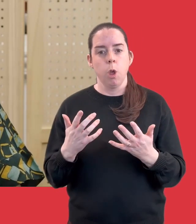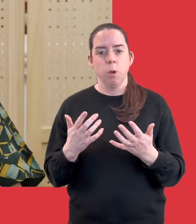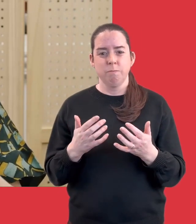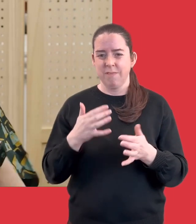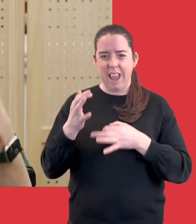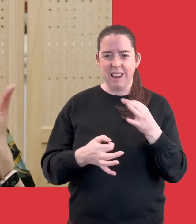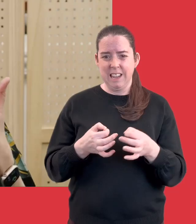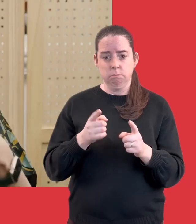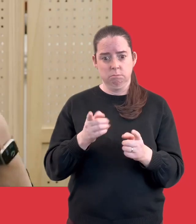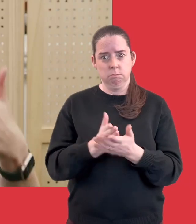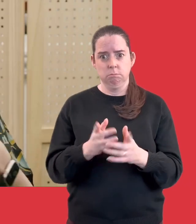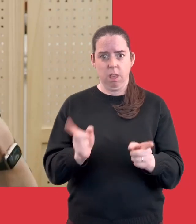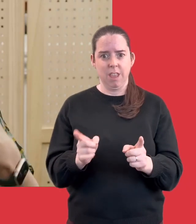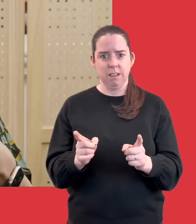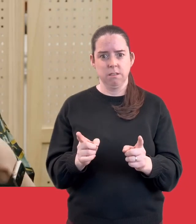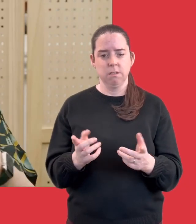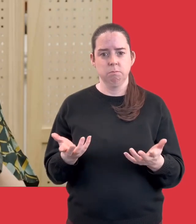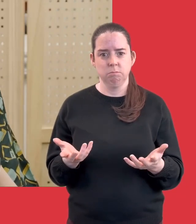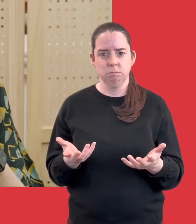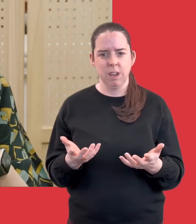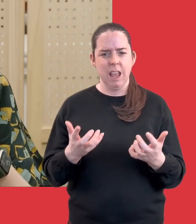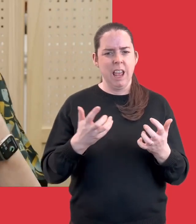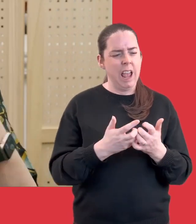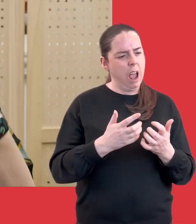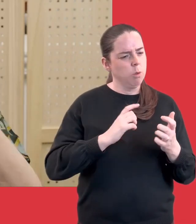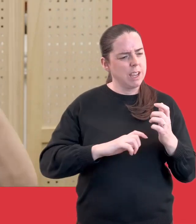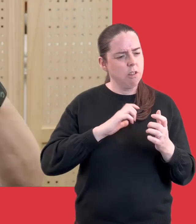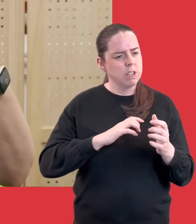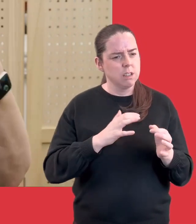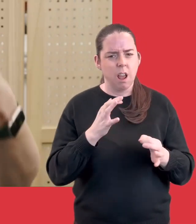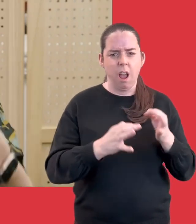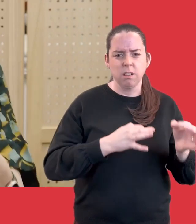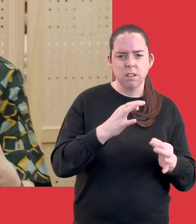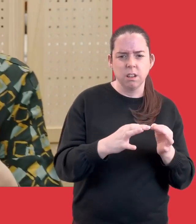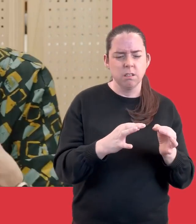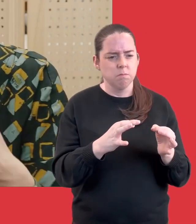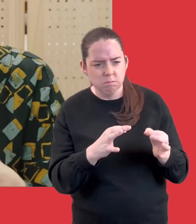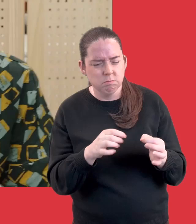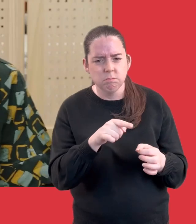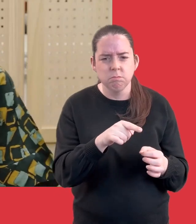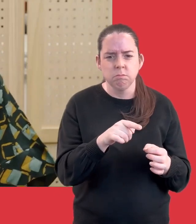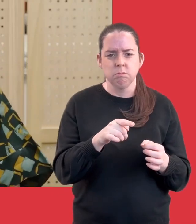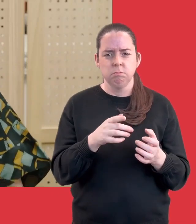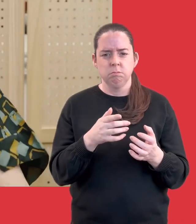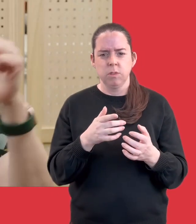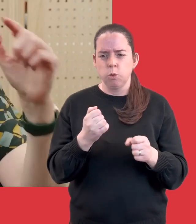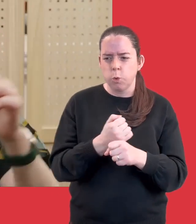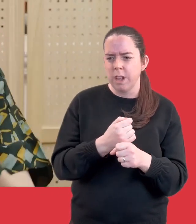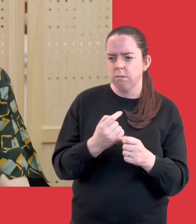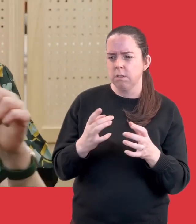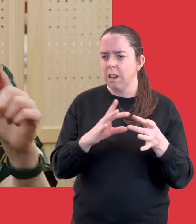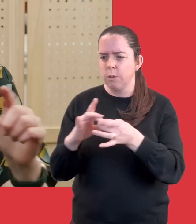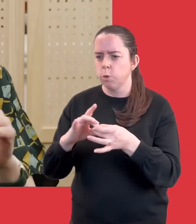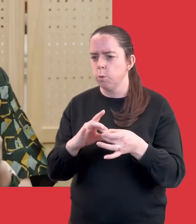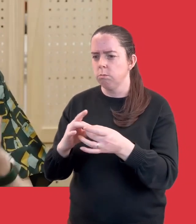So in a sense, acting is exactly that. It's like, how are the characters acting in this moment, and what are they doing